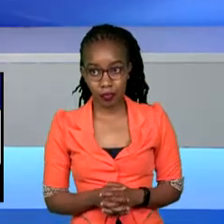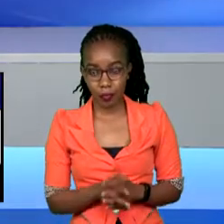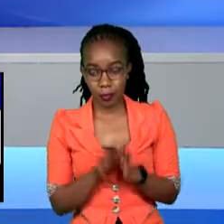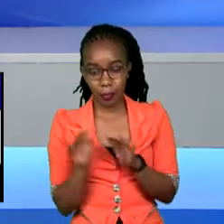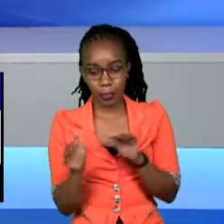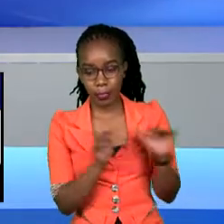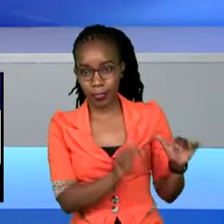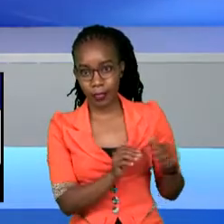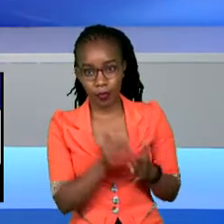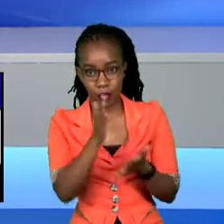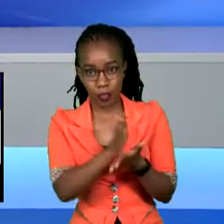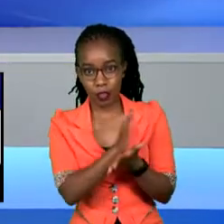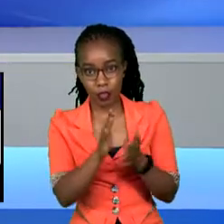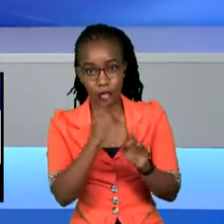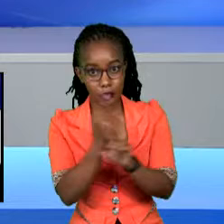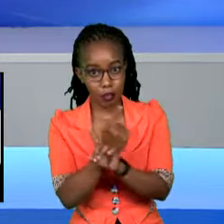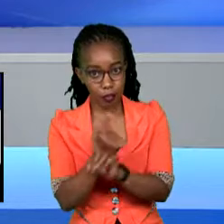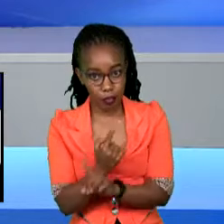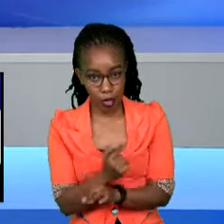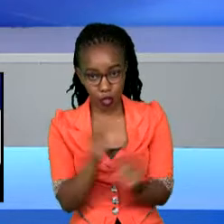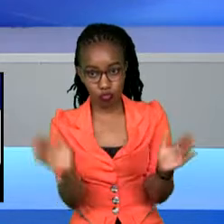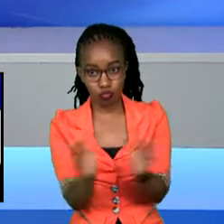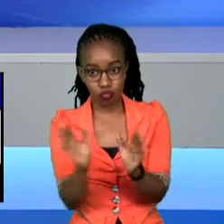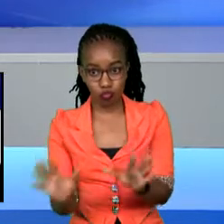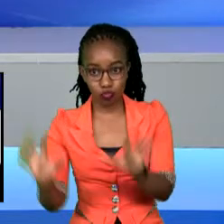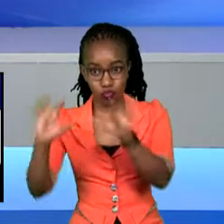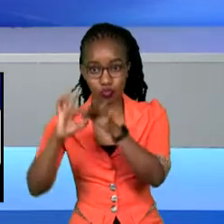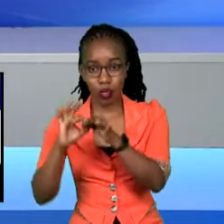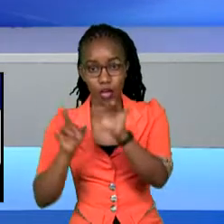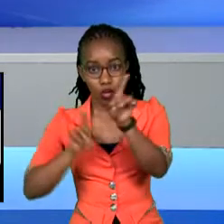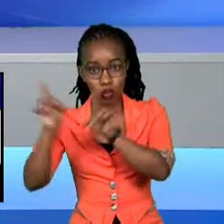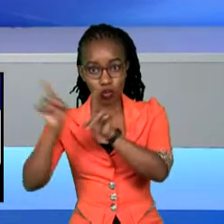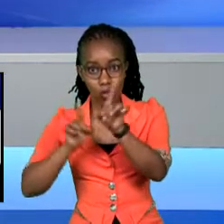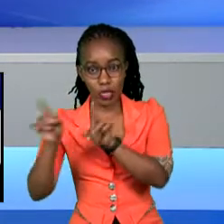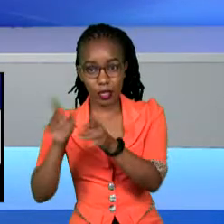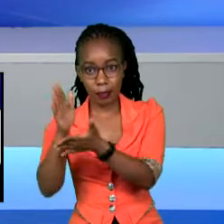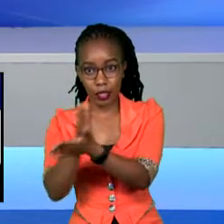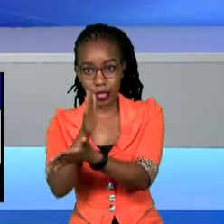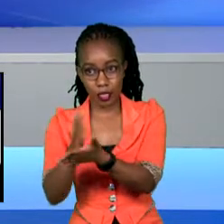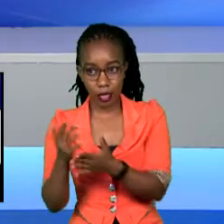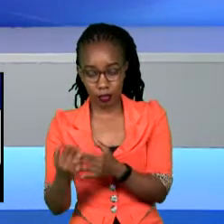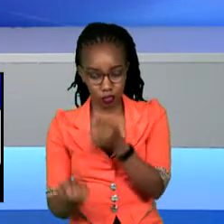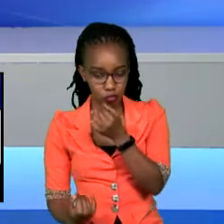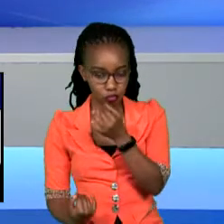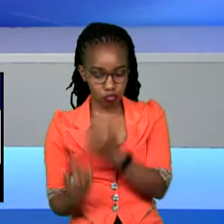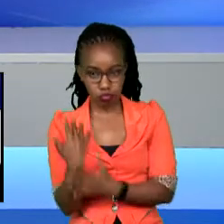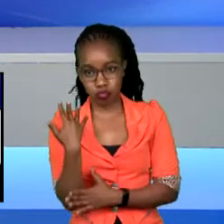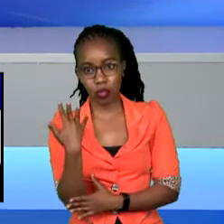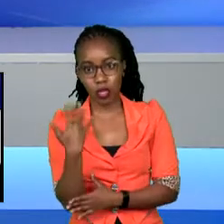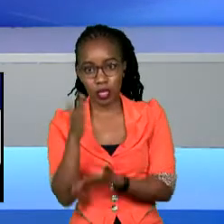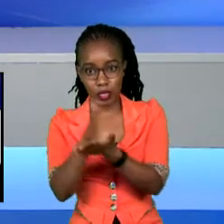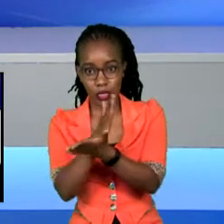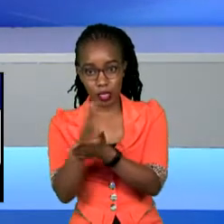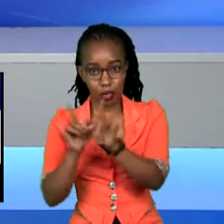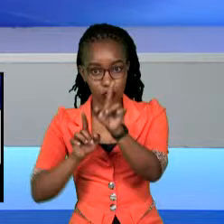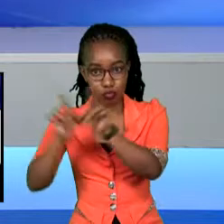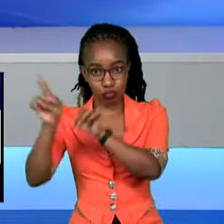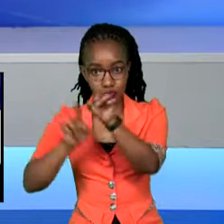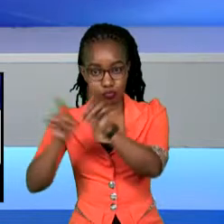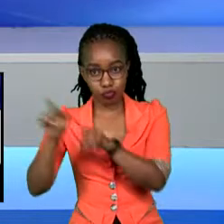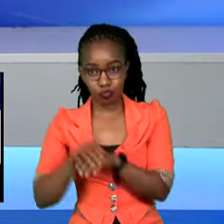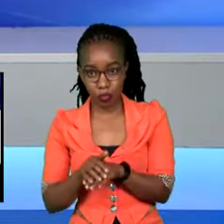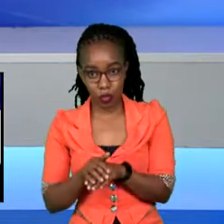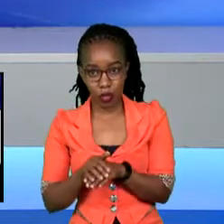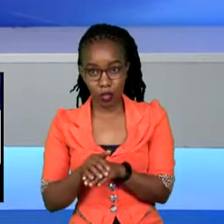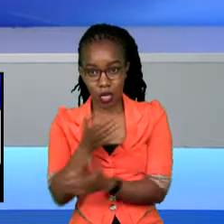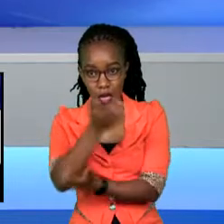Now, different sectors have been urged to join hands with the tourism sector in order to revive the grappling sector, whose revenue declined